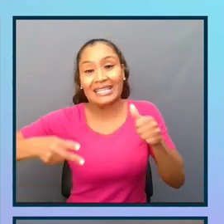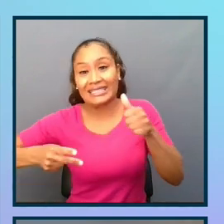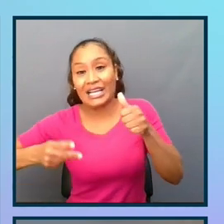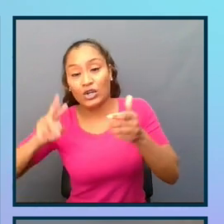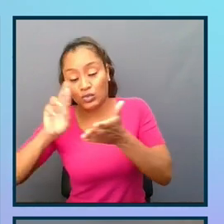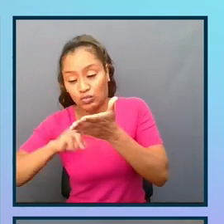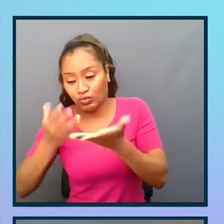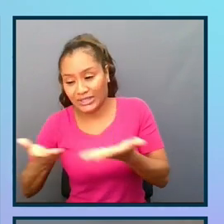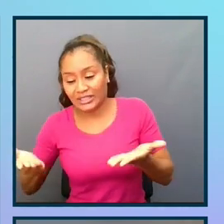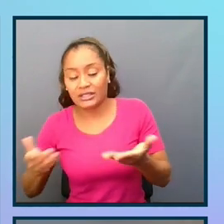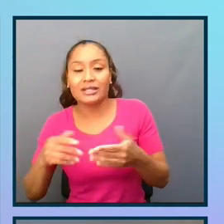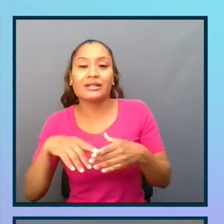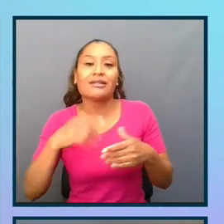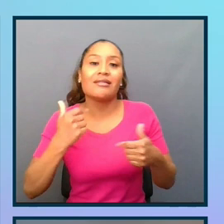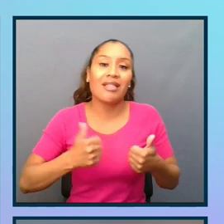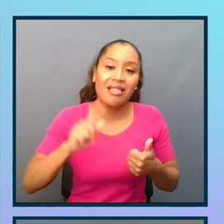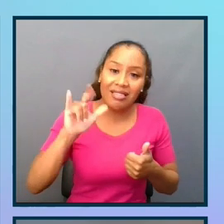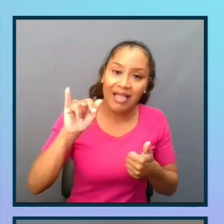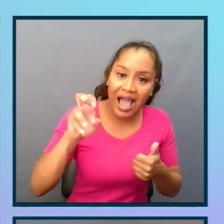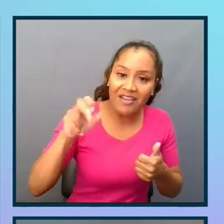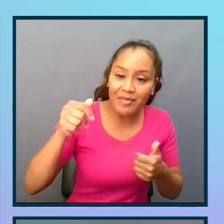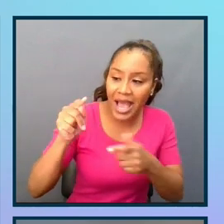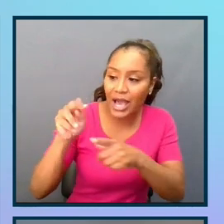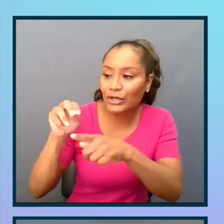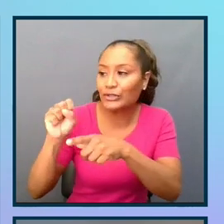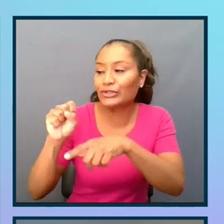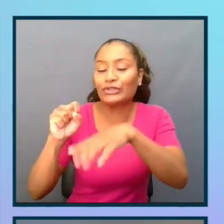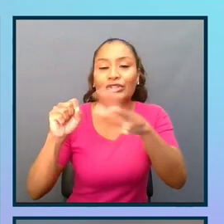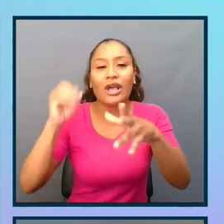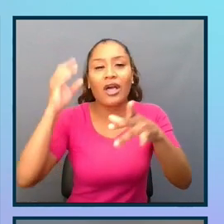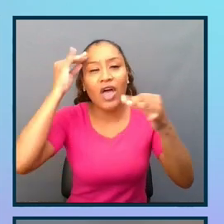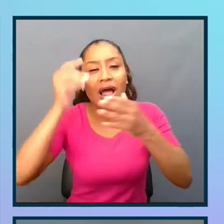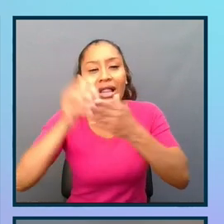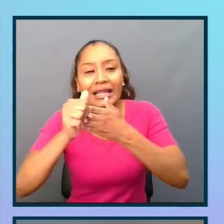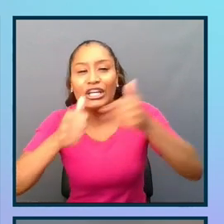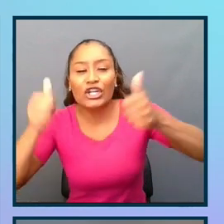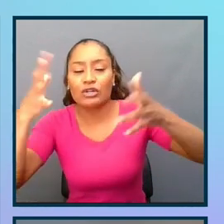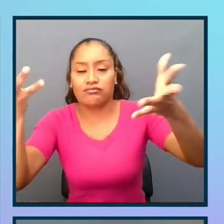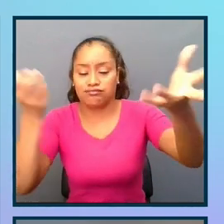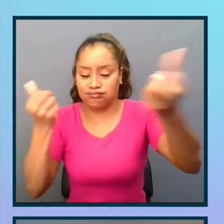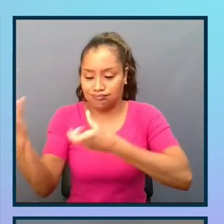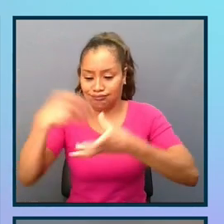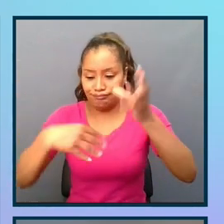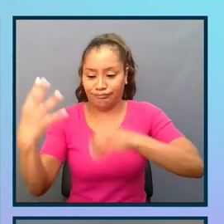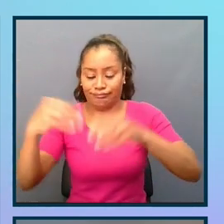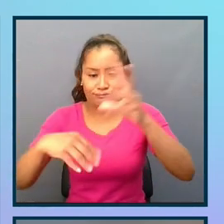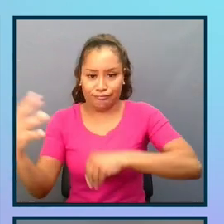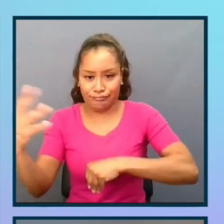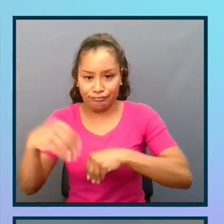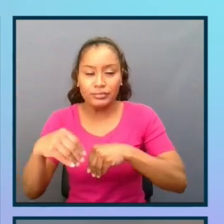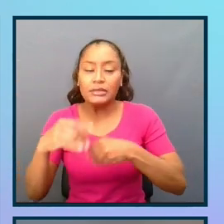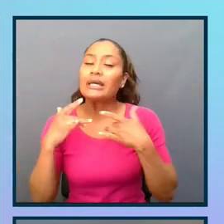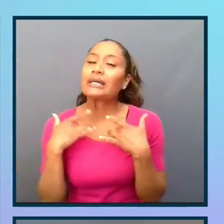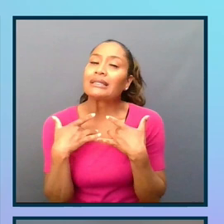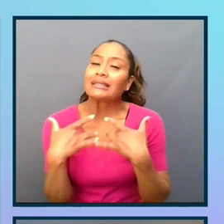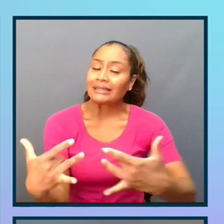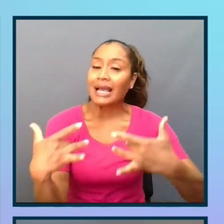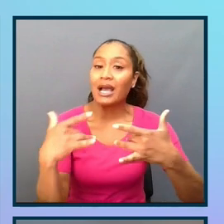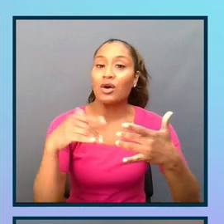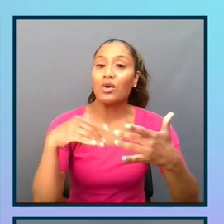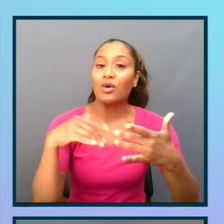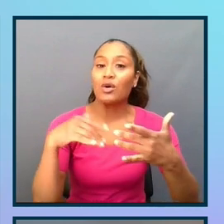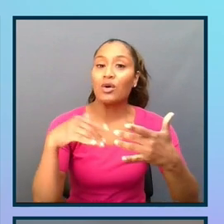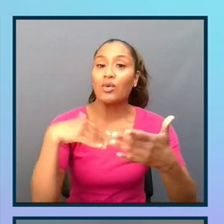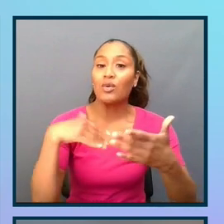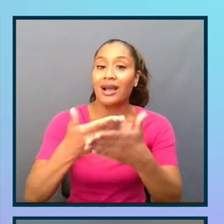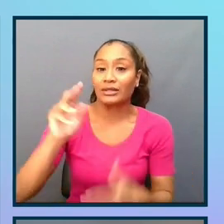systems, live patterns used by companies, and thought leaders in the field. This is particularly common when we get to the native